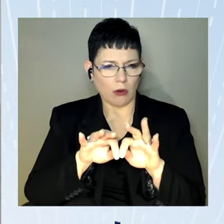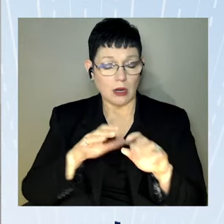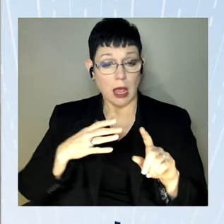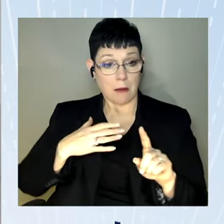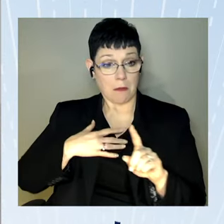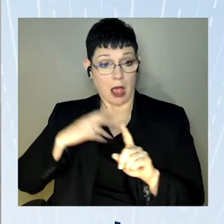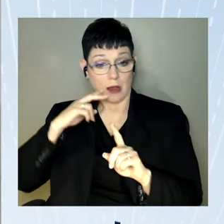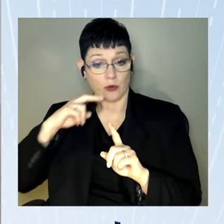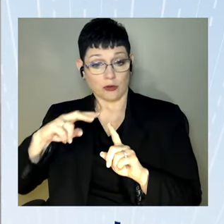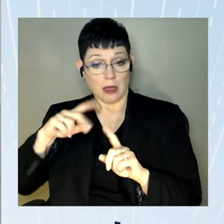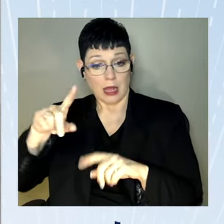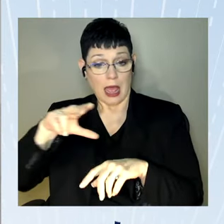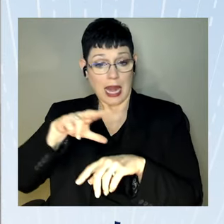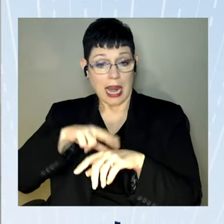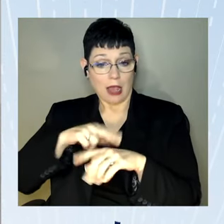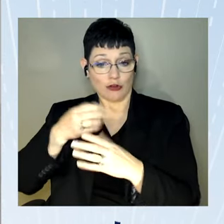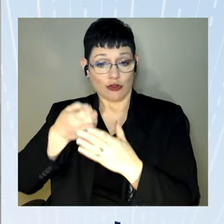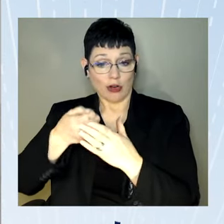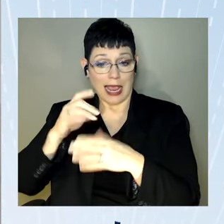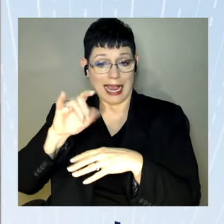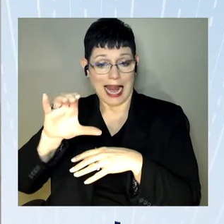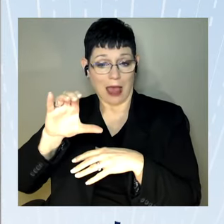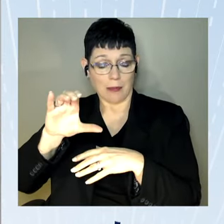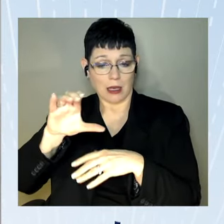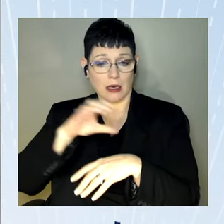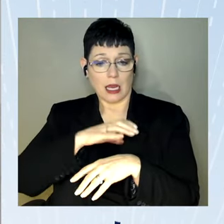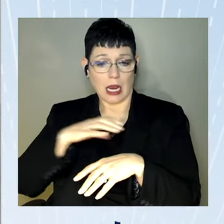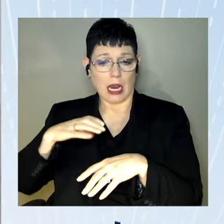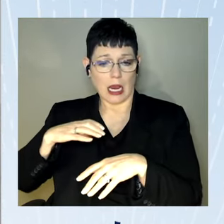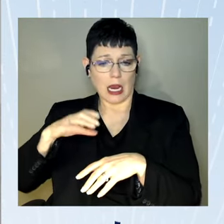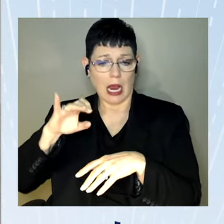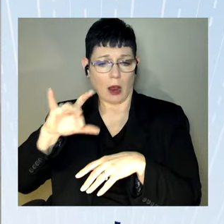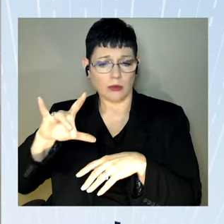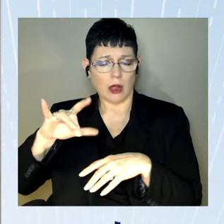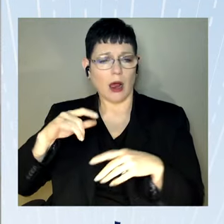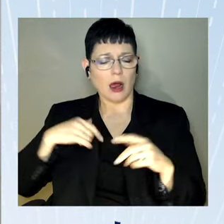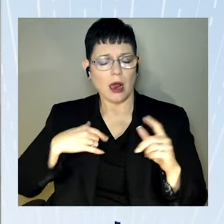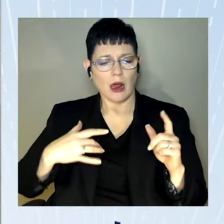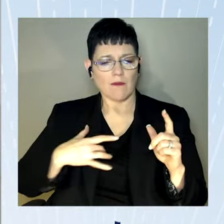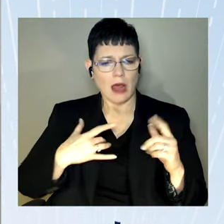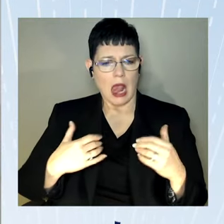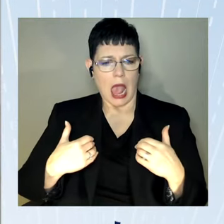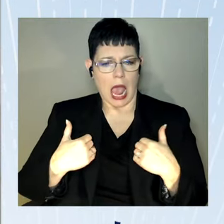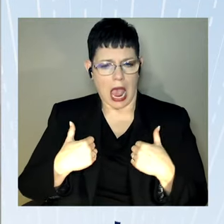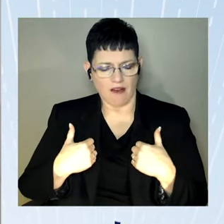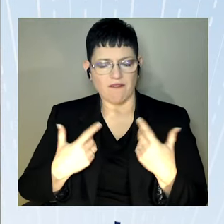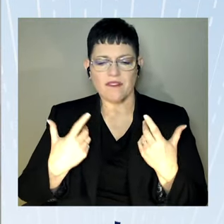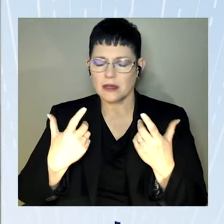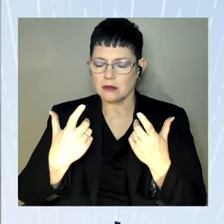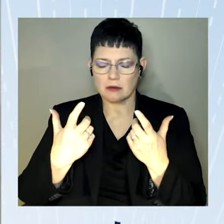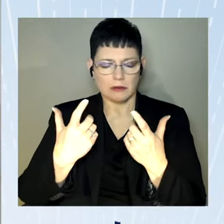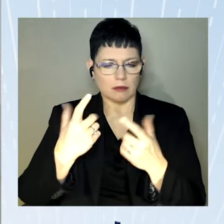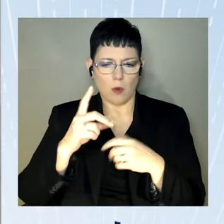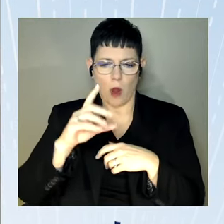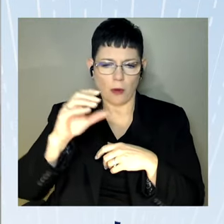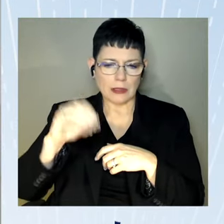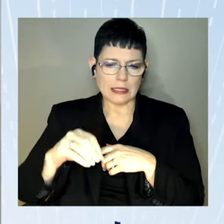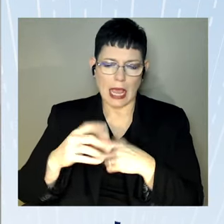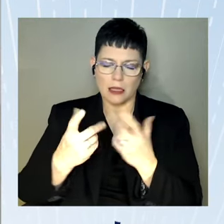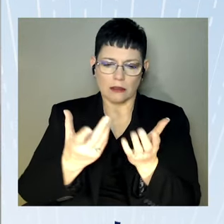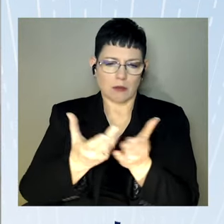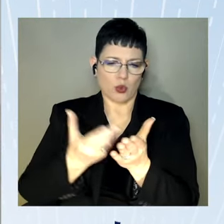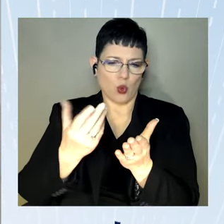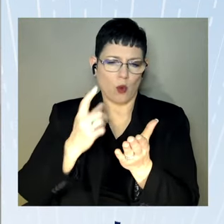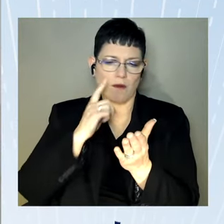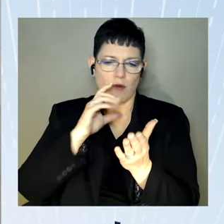Council, we believe there is an unimpeachable economic case for the care agenda. And that is why